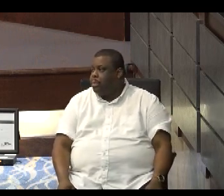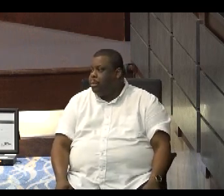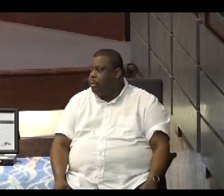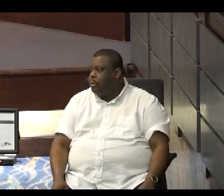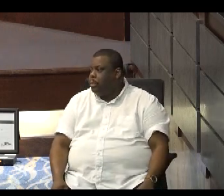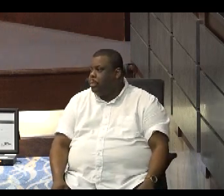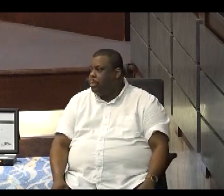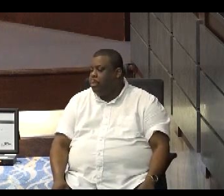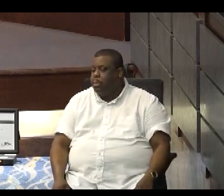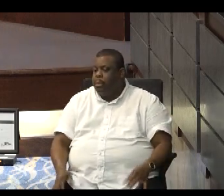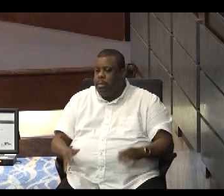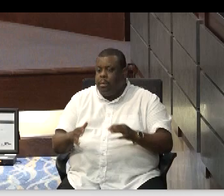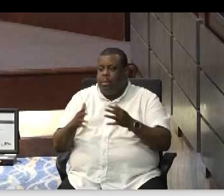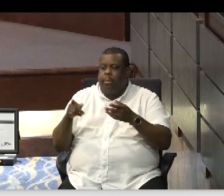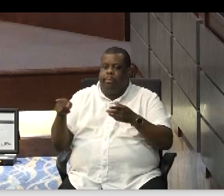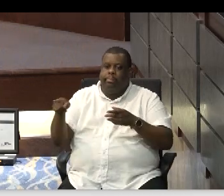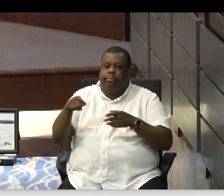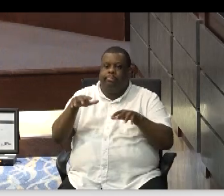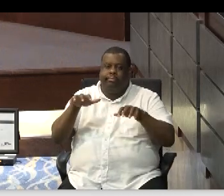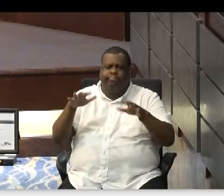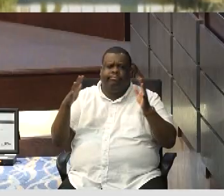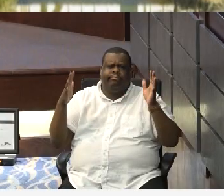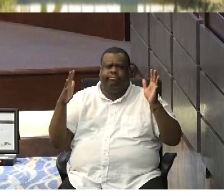So, yeah, thanks.